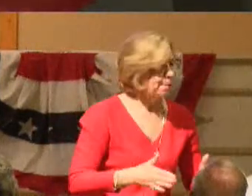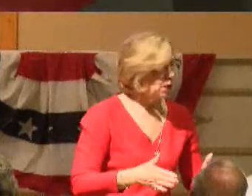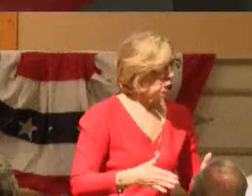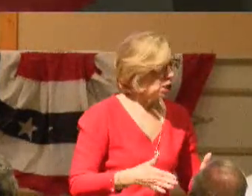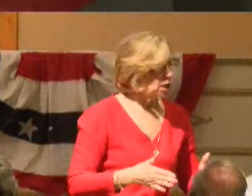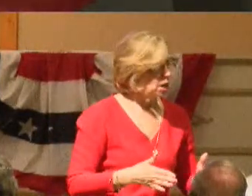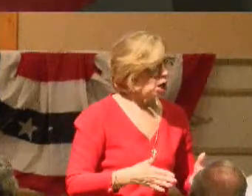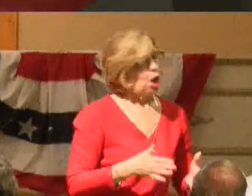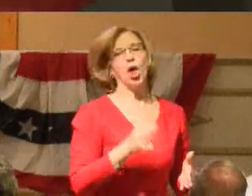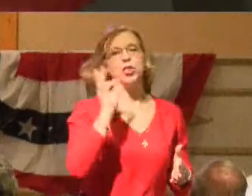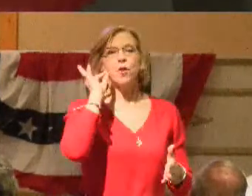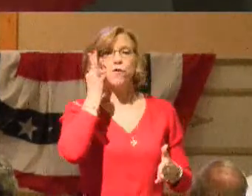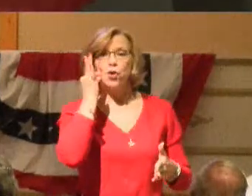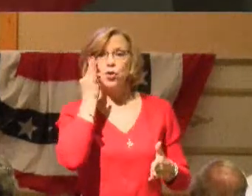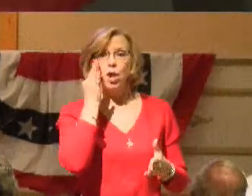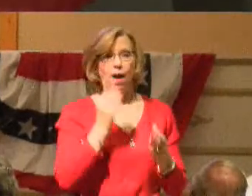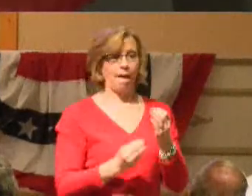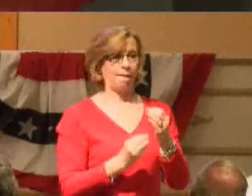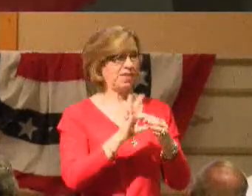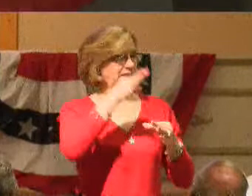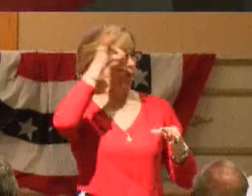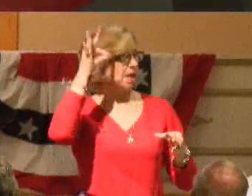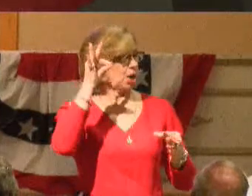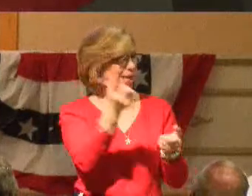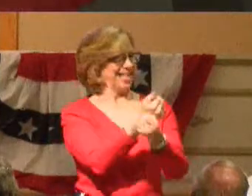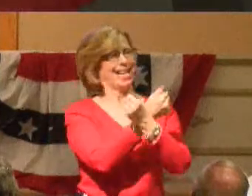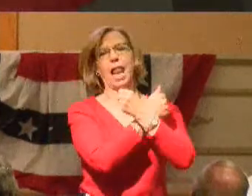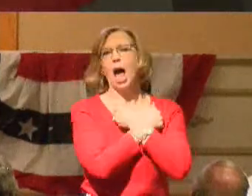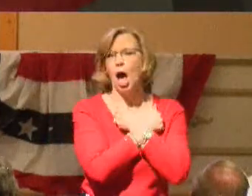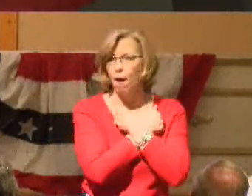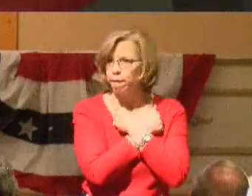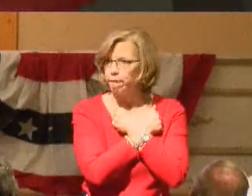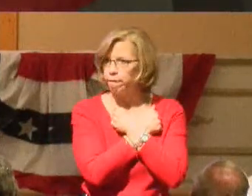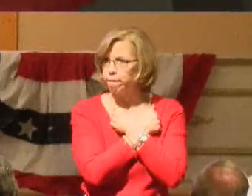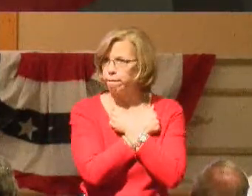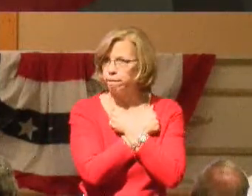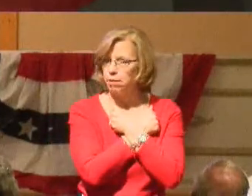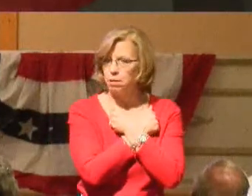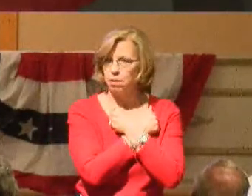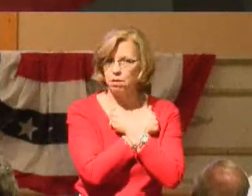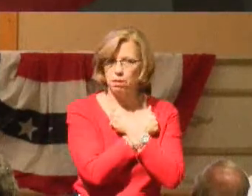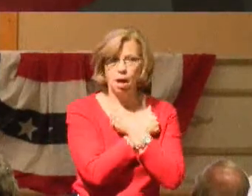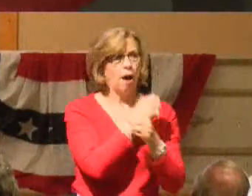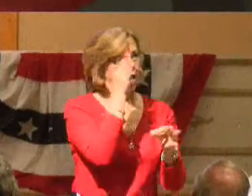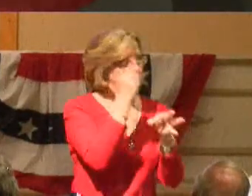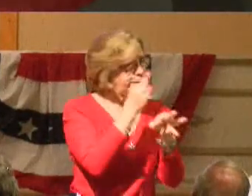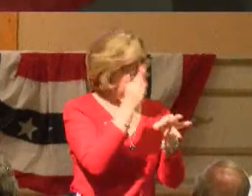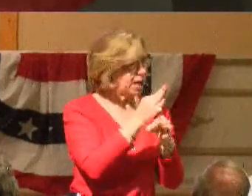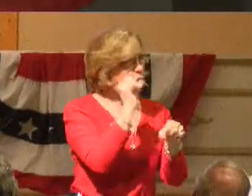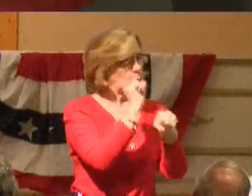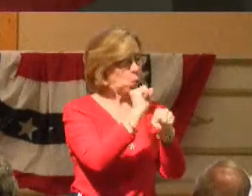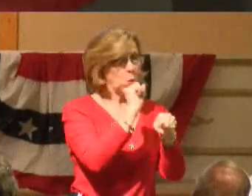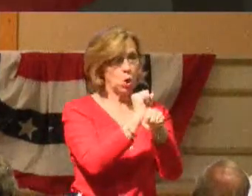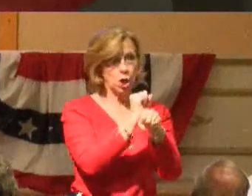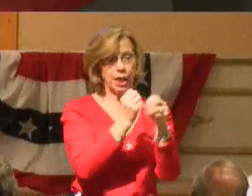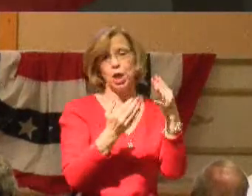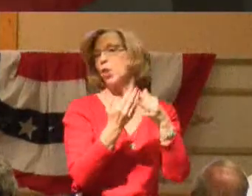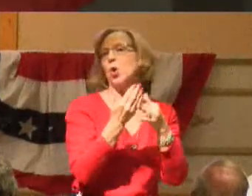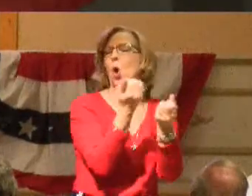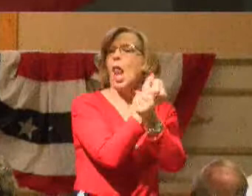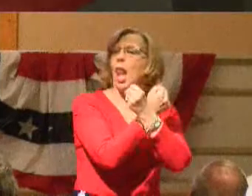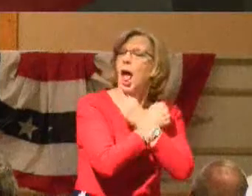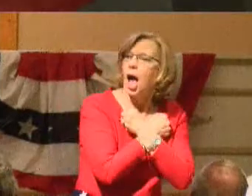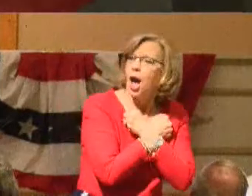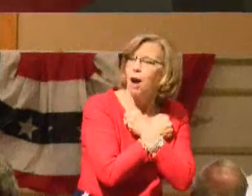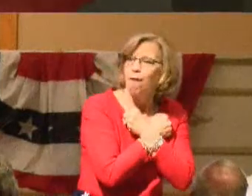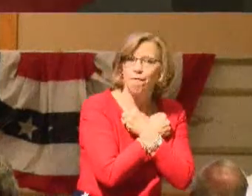the Spirit is love. If you go back earlier in the chapter, verse 6, but faith which worketh by love. And